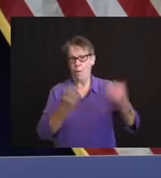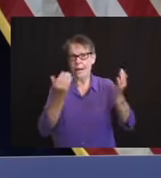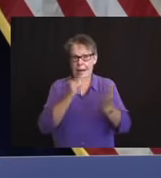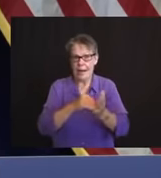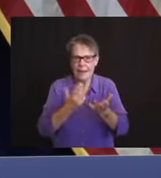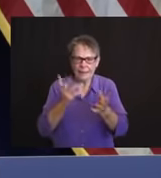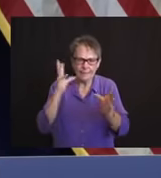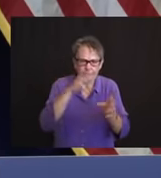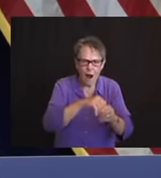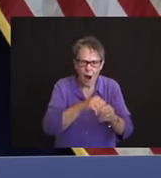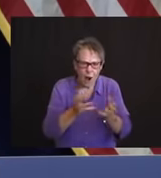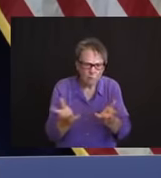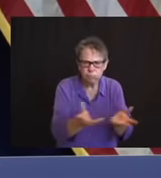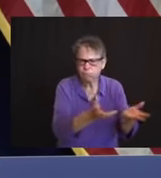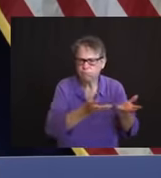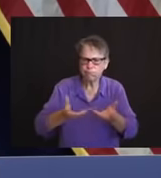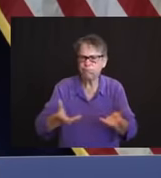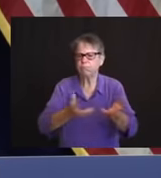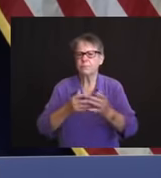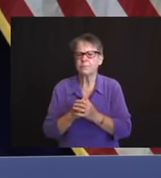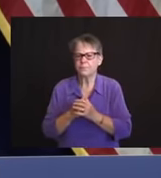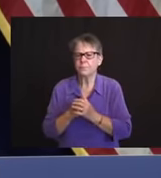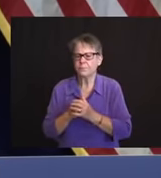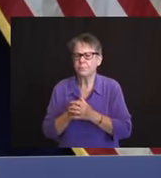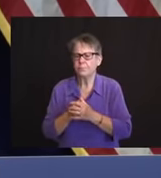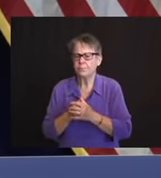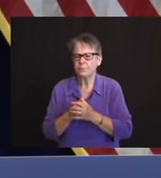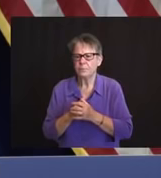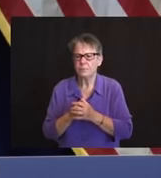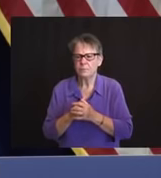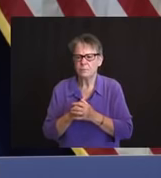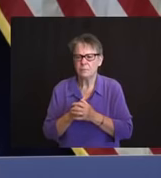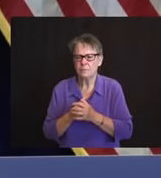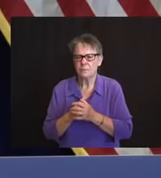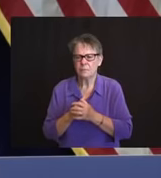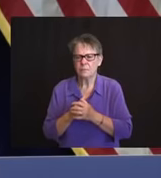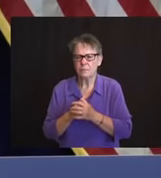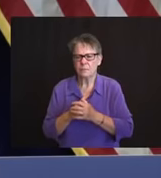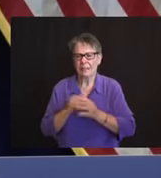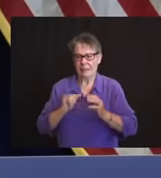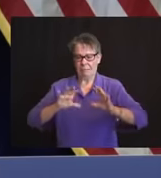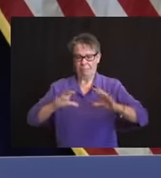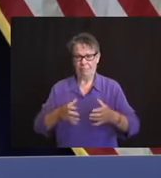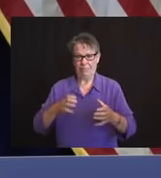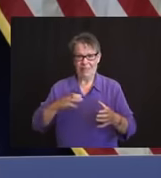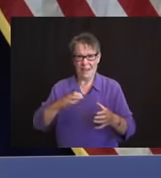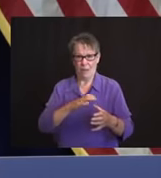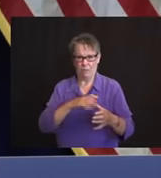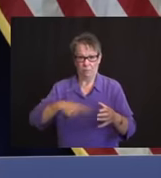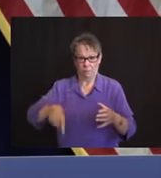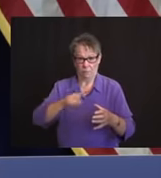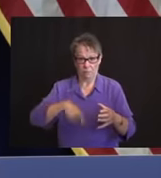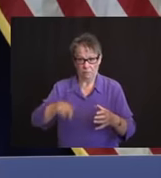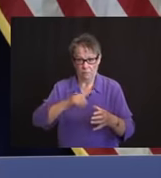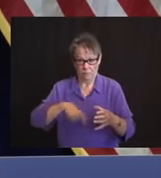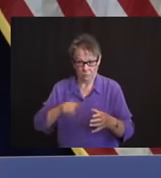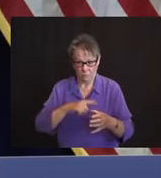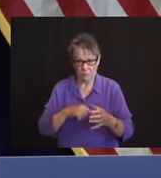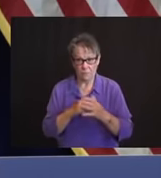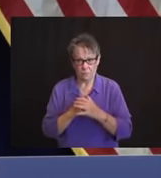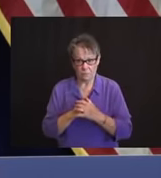the challenges of the pandemic. The Executive Council is made up of almost every person that has